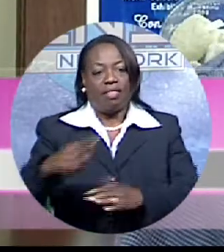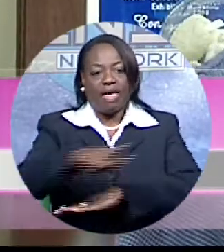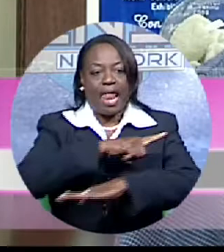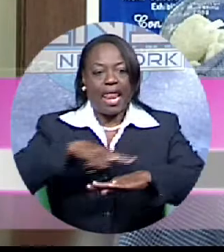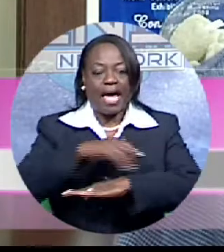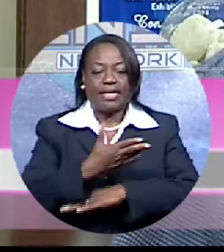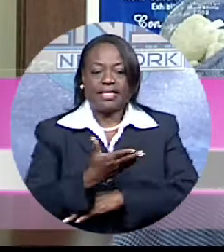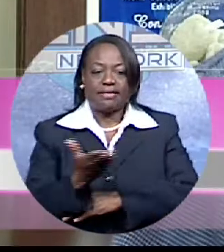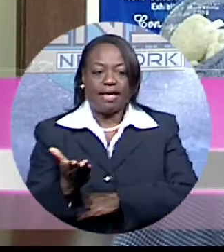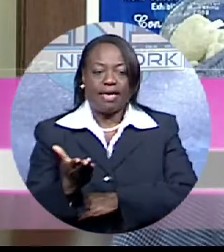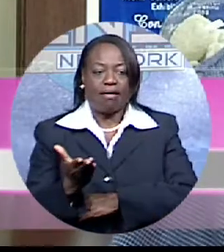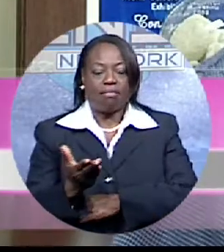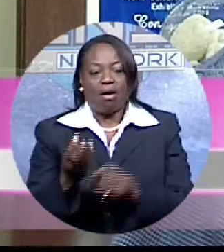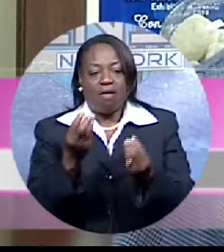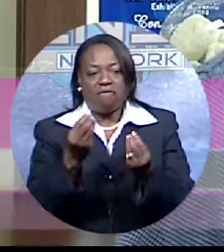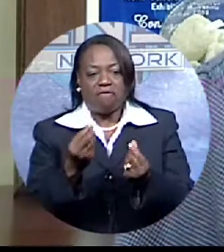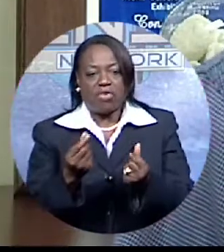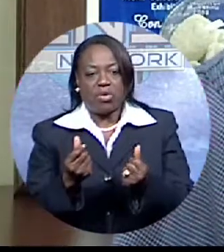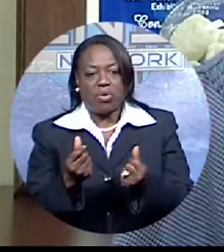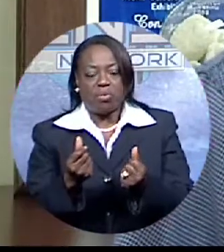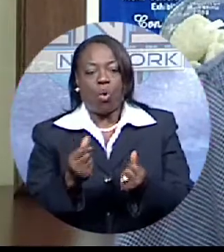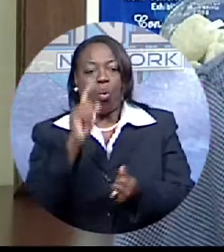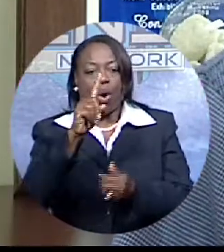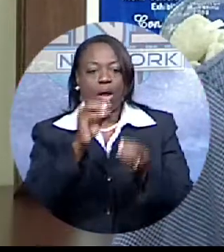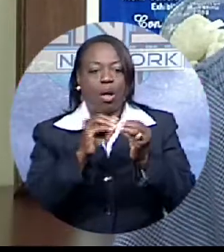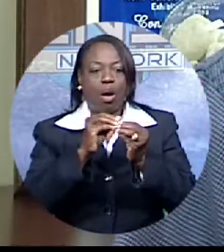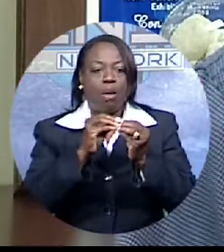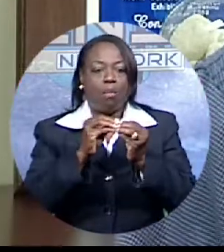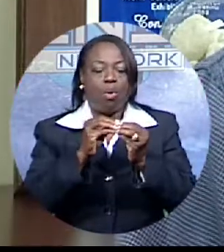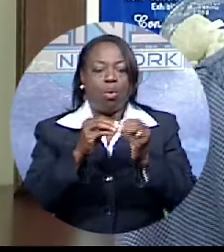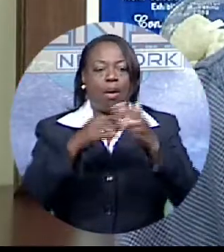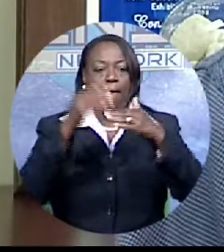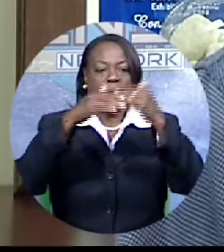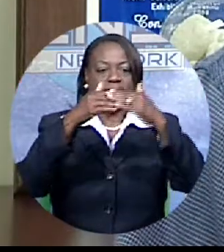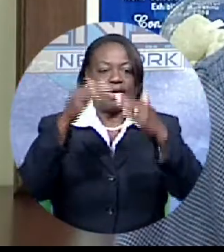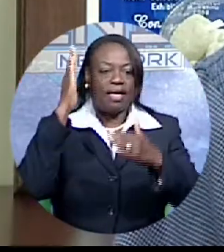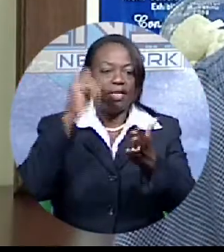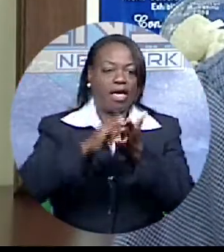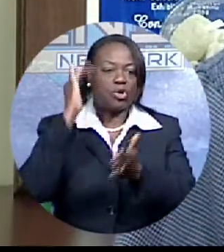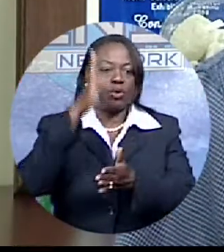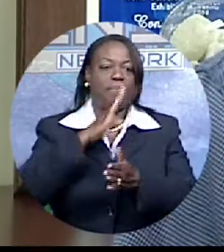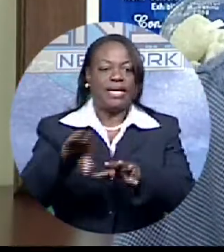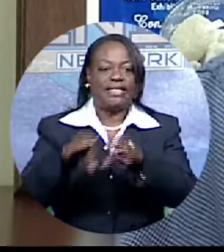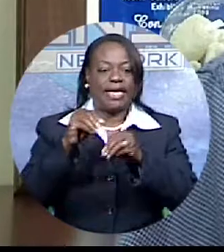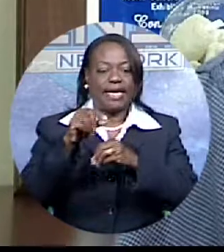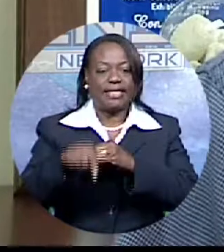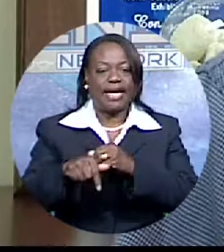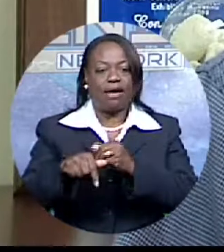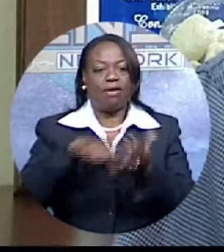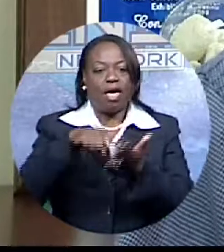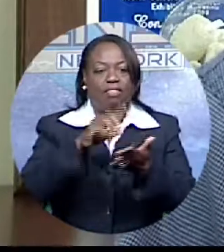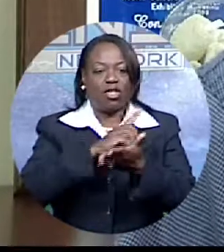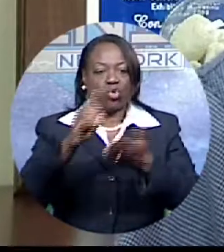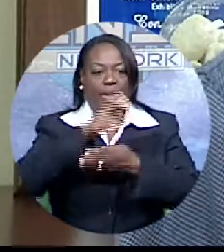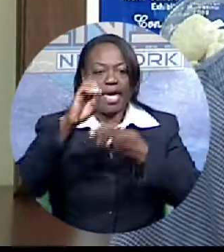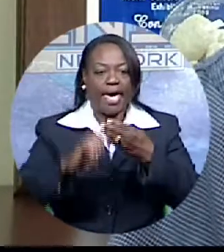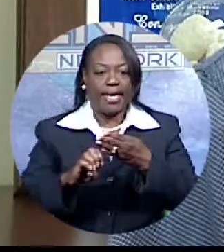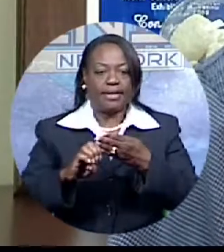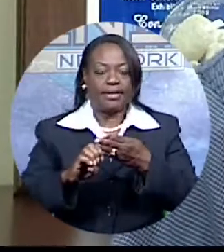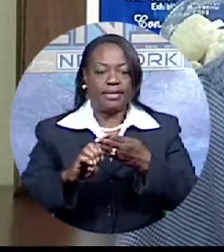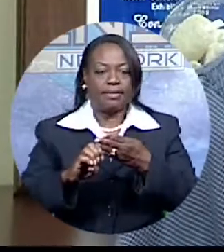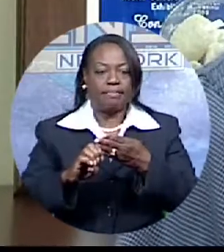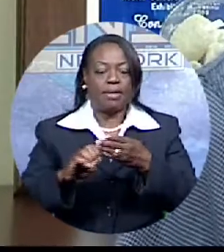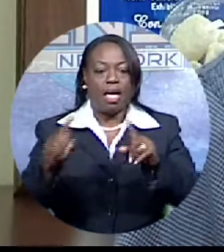and a few pieces are just one more building that will be taken down, and that will be done this weekend. But